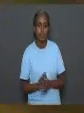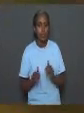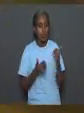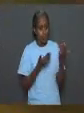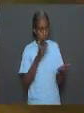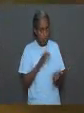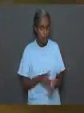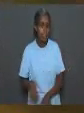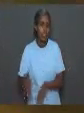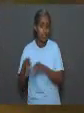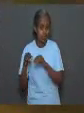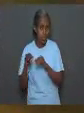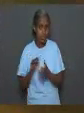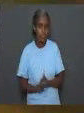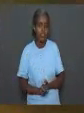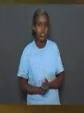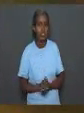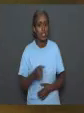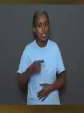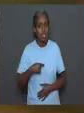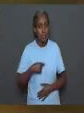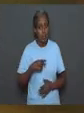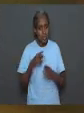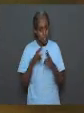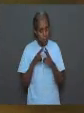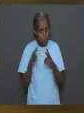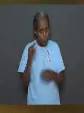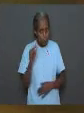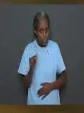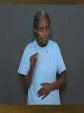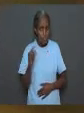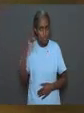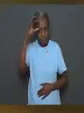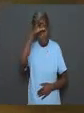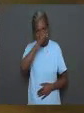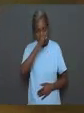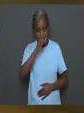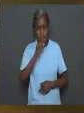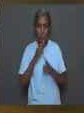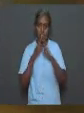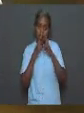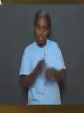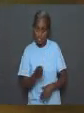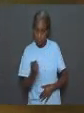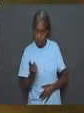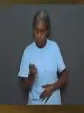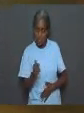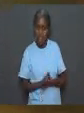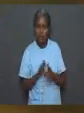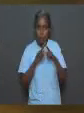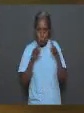Welcome back, students. I will bet you could guess the answer quickly.